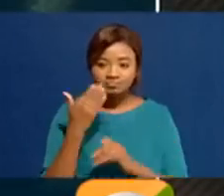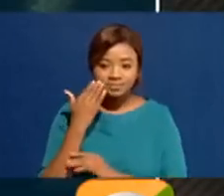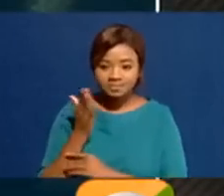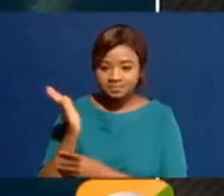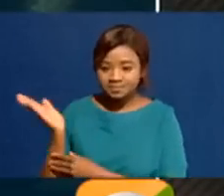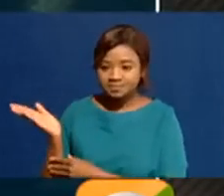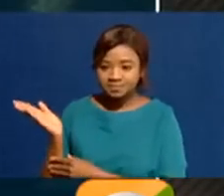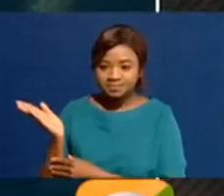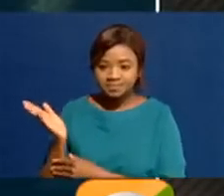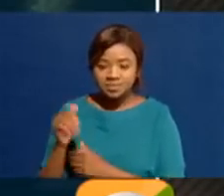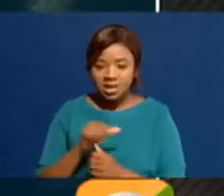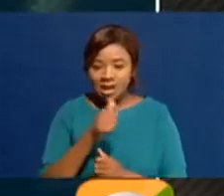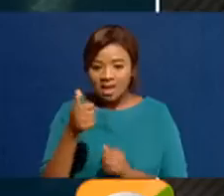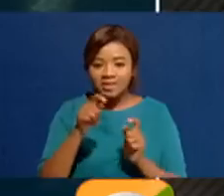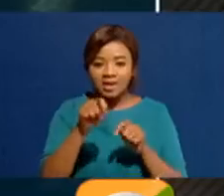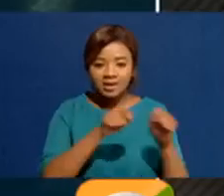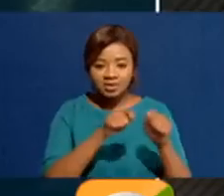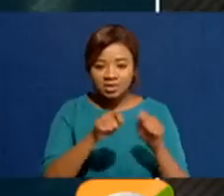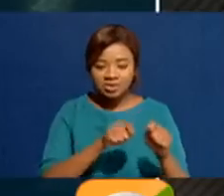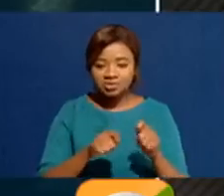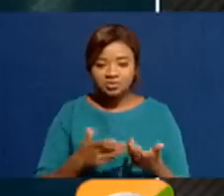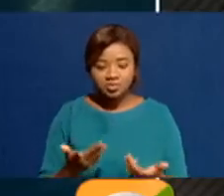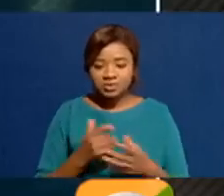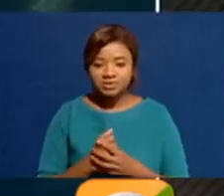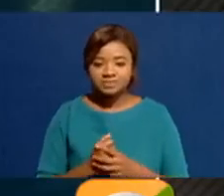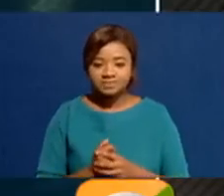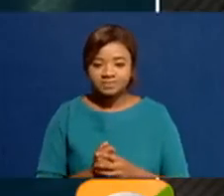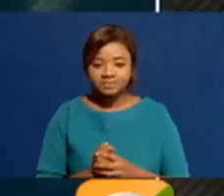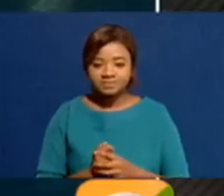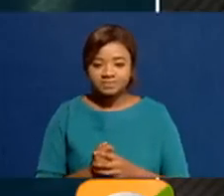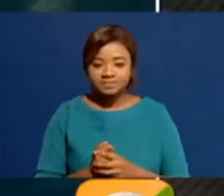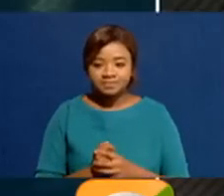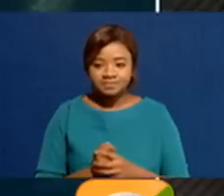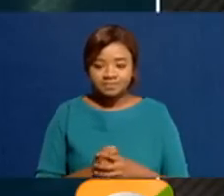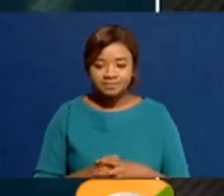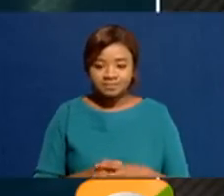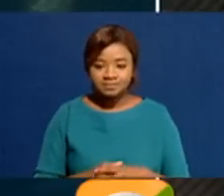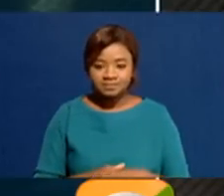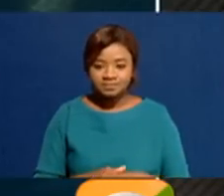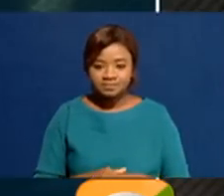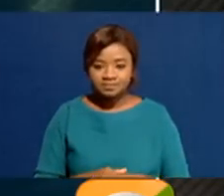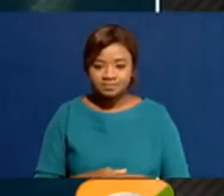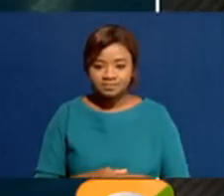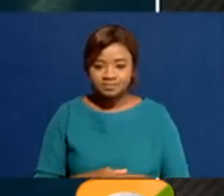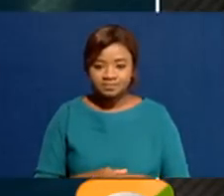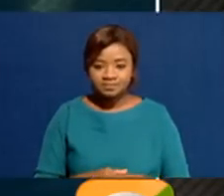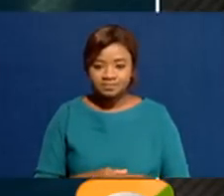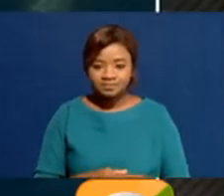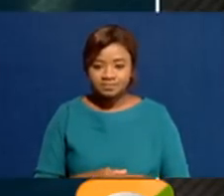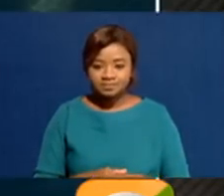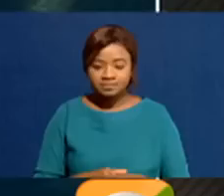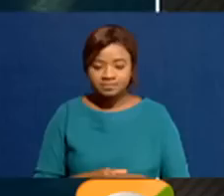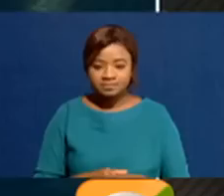and petition zones. Now, the duty of public agencies and institutions is to set aside a zone for persons who wish to